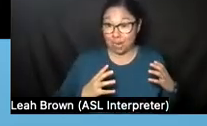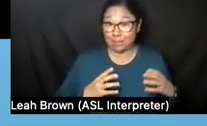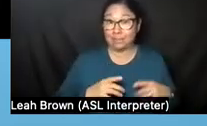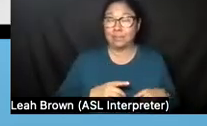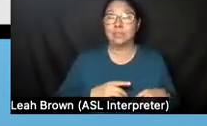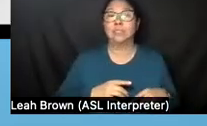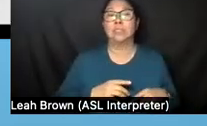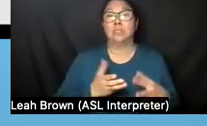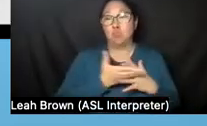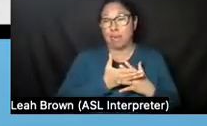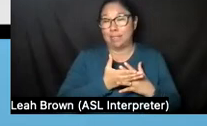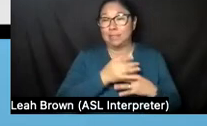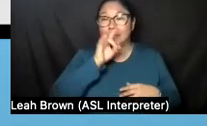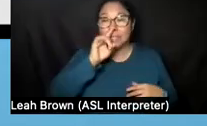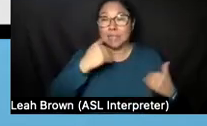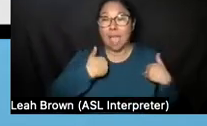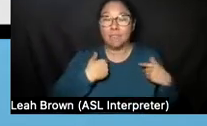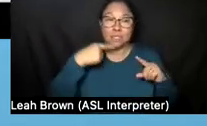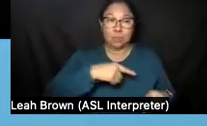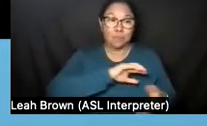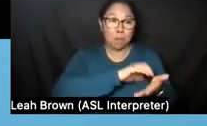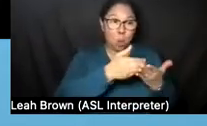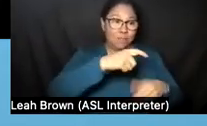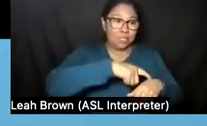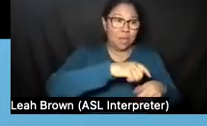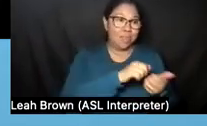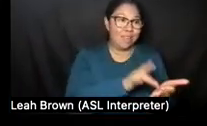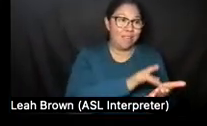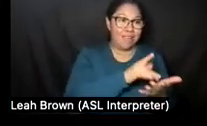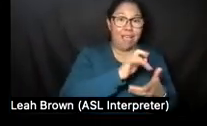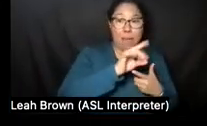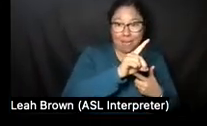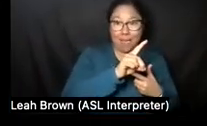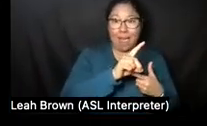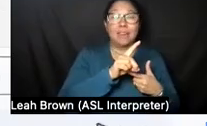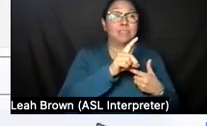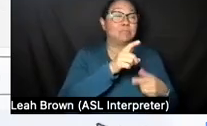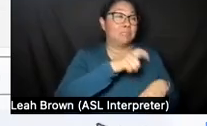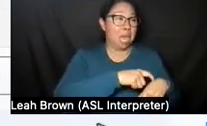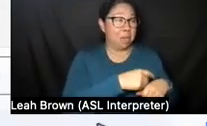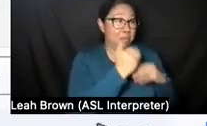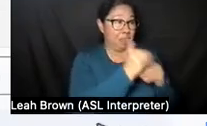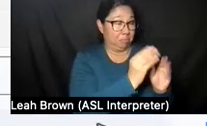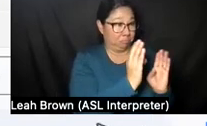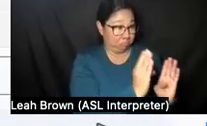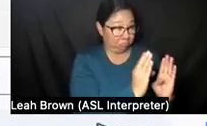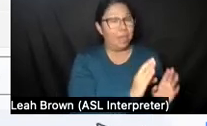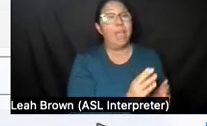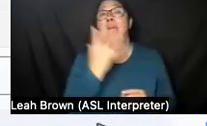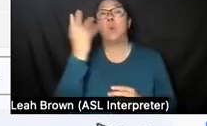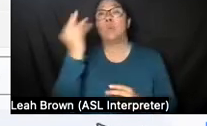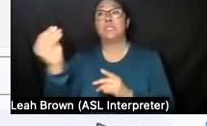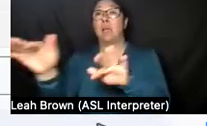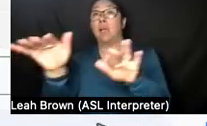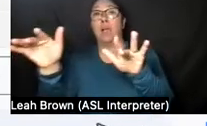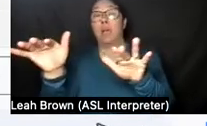of their iPad, and then they have to spend time outside. So I have activities outside for them. They might have kinetic sand, water beads,